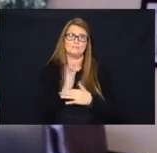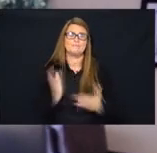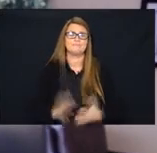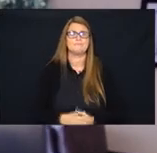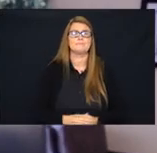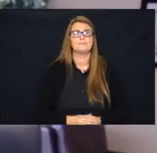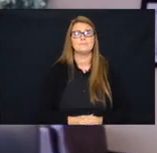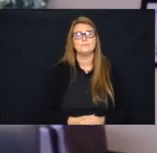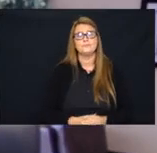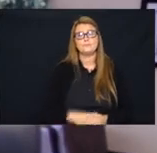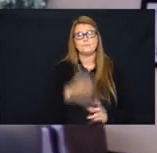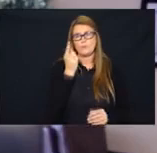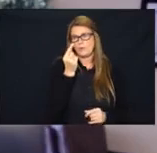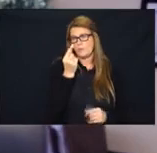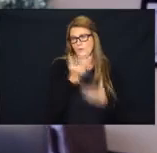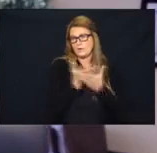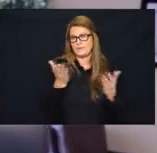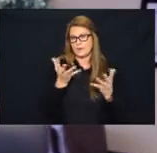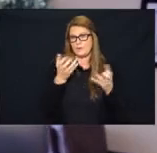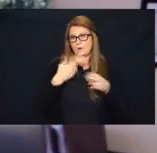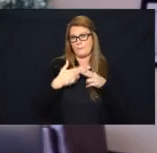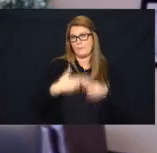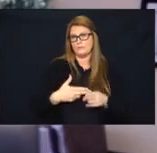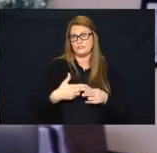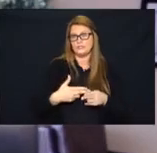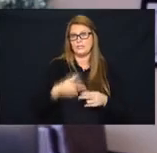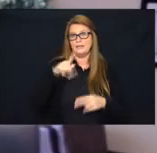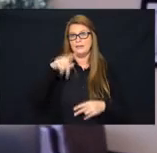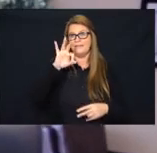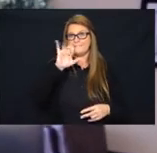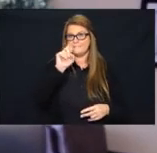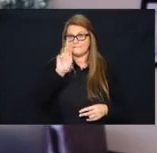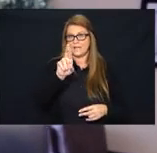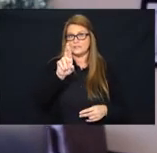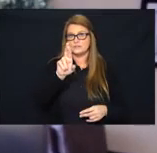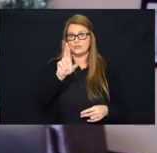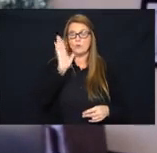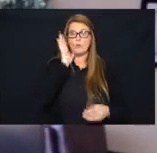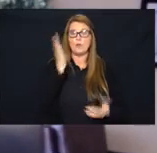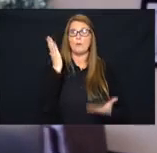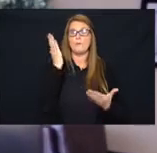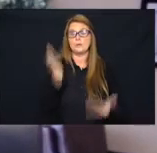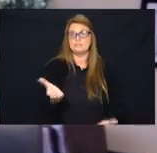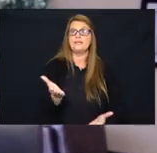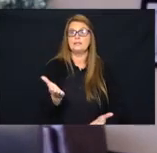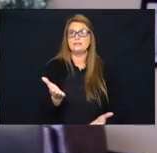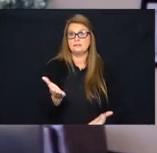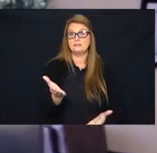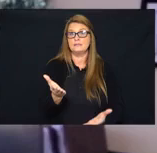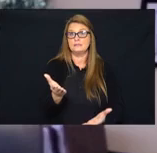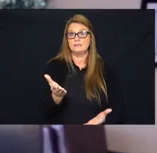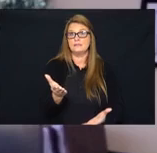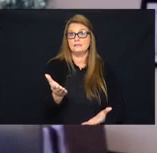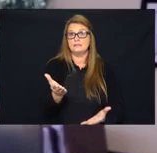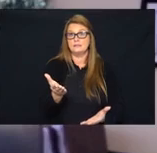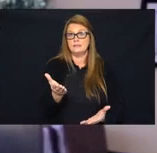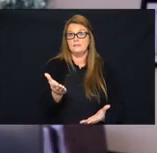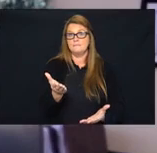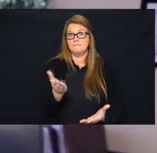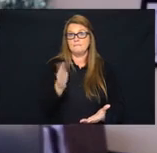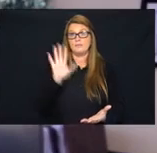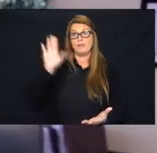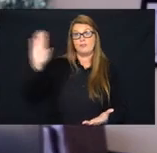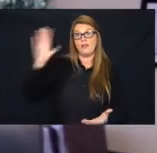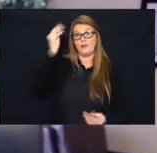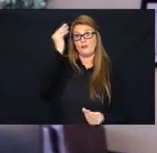to mention is that Pfizer is going to present, or is at least petition to present its